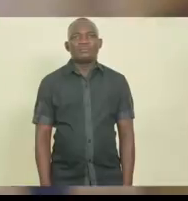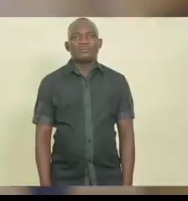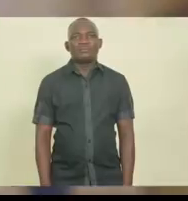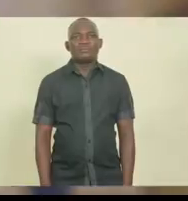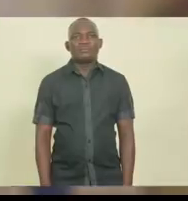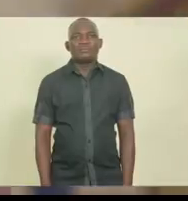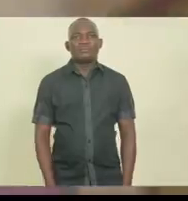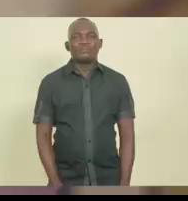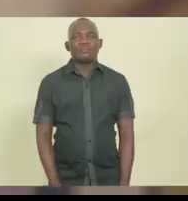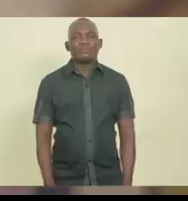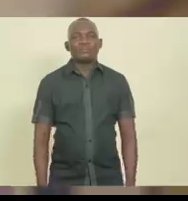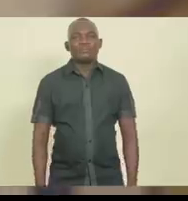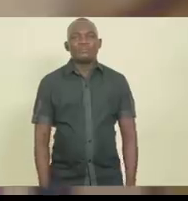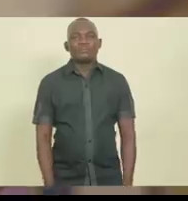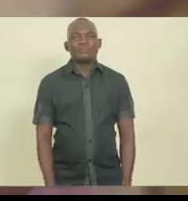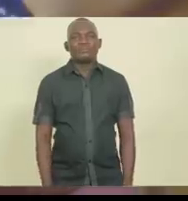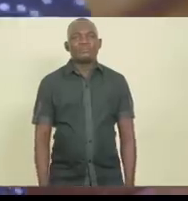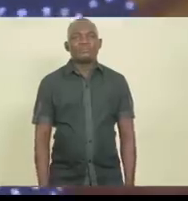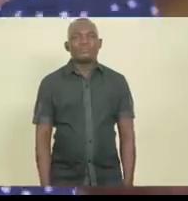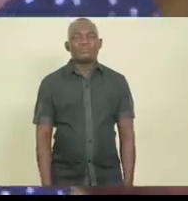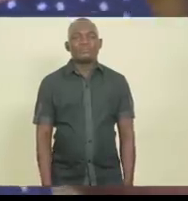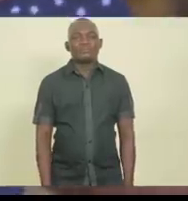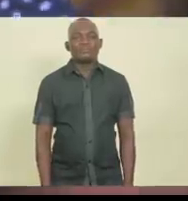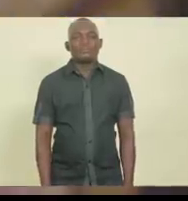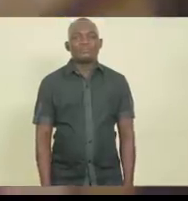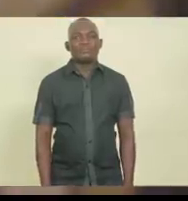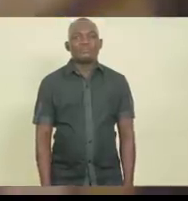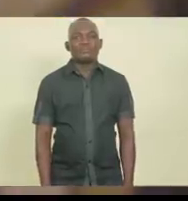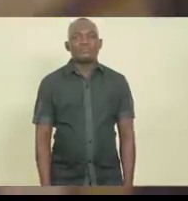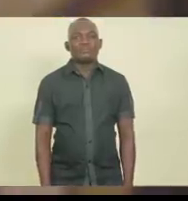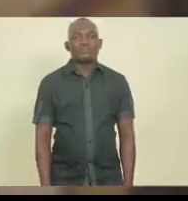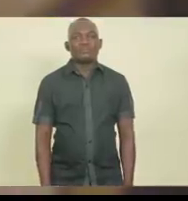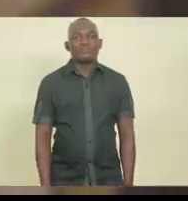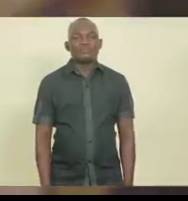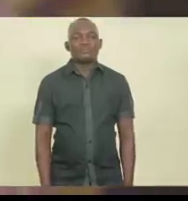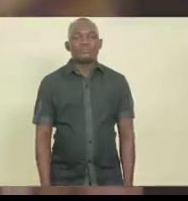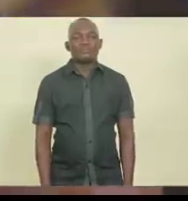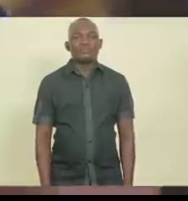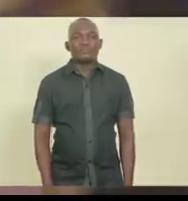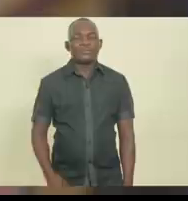Thank you.